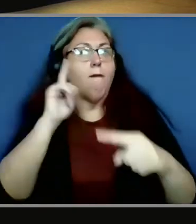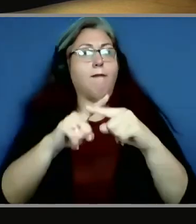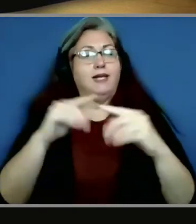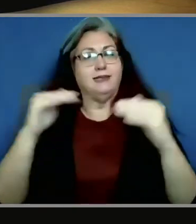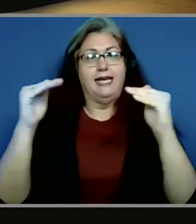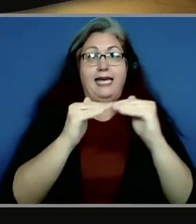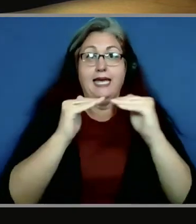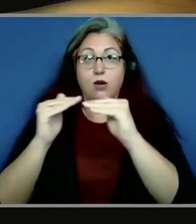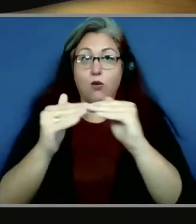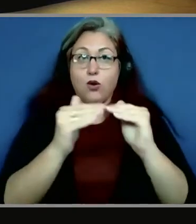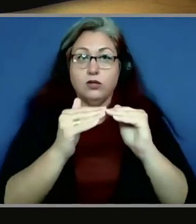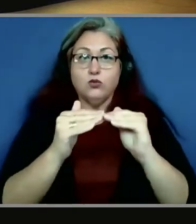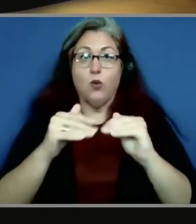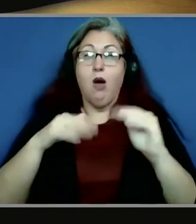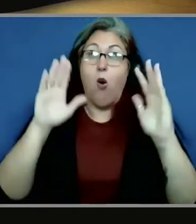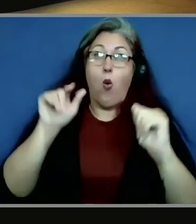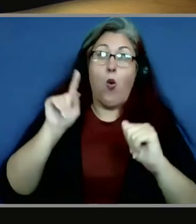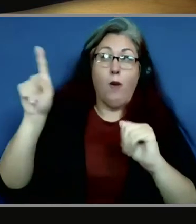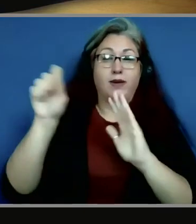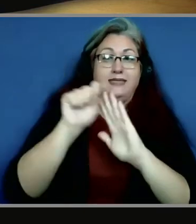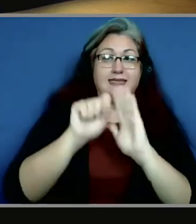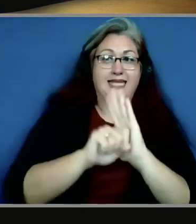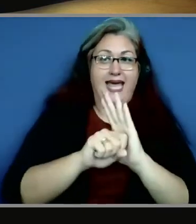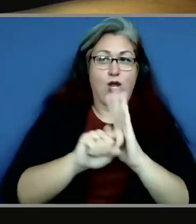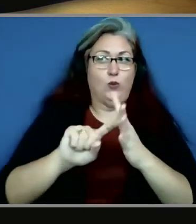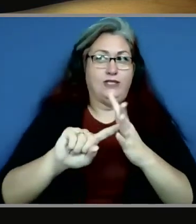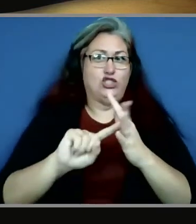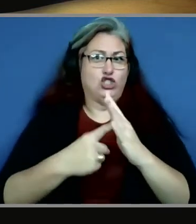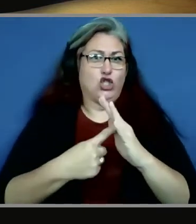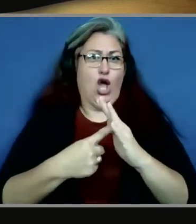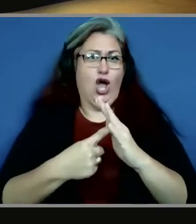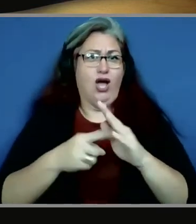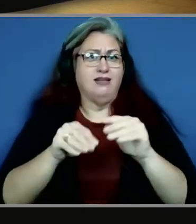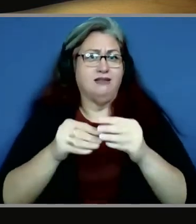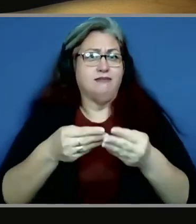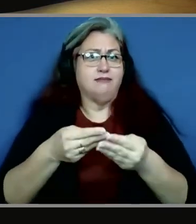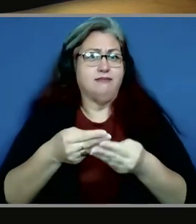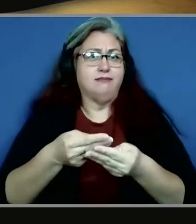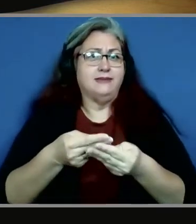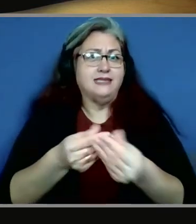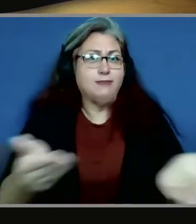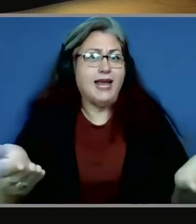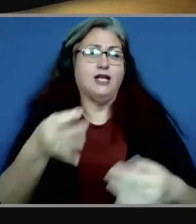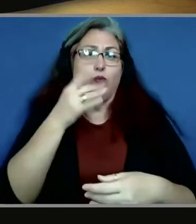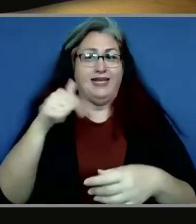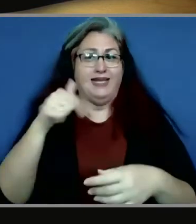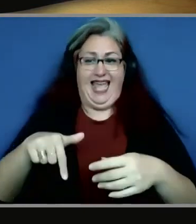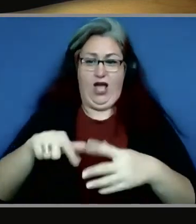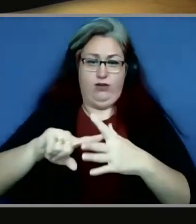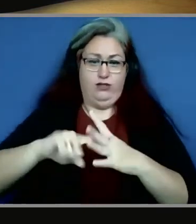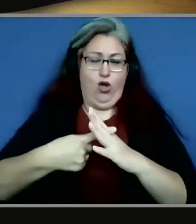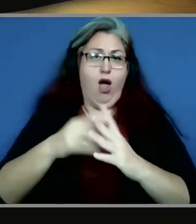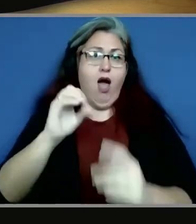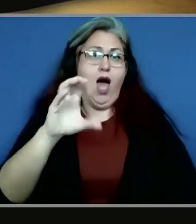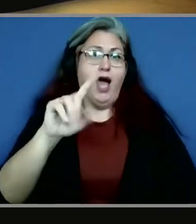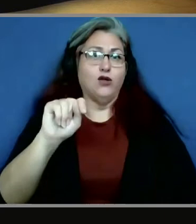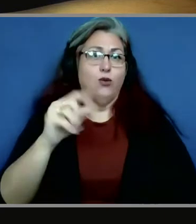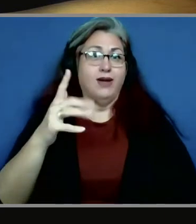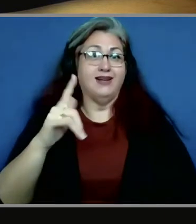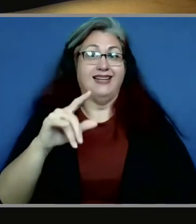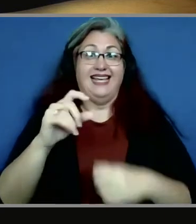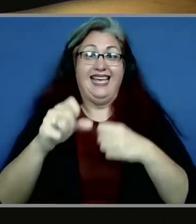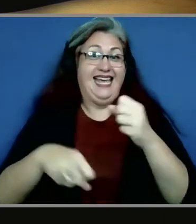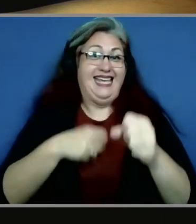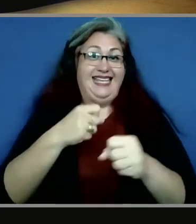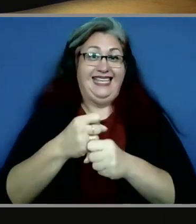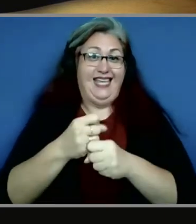I'm hopeful that the state will start doing that promptly, because this is the beginning of October and the end of the year is right around